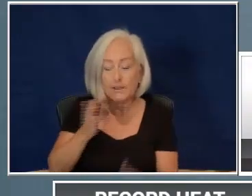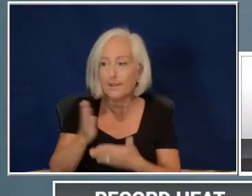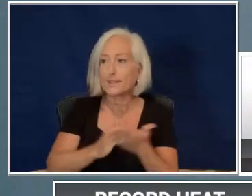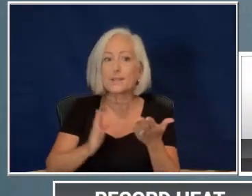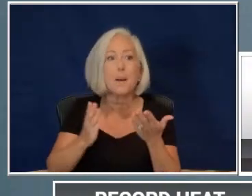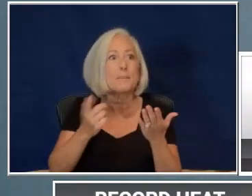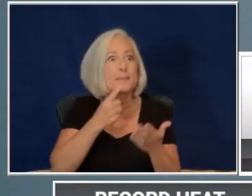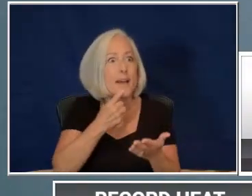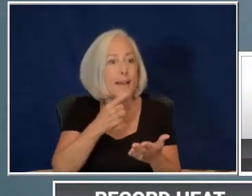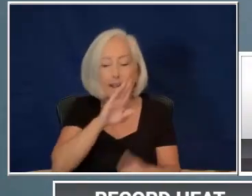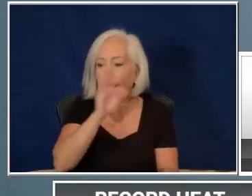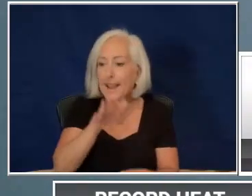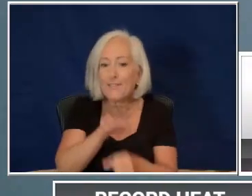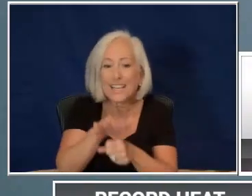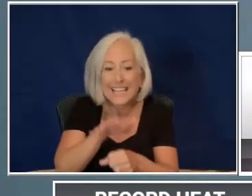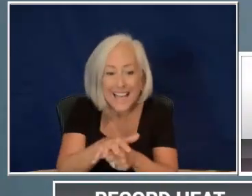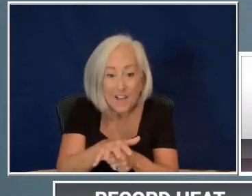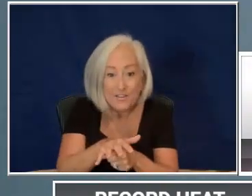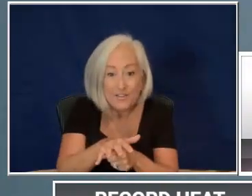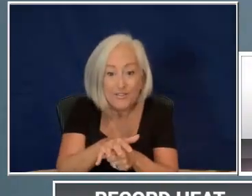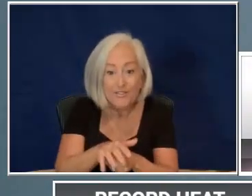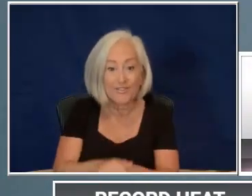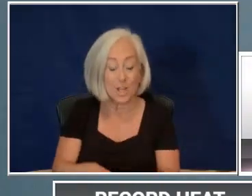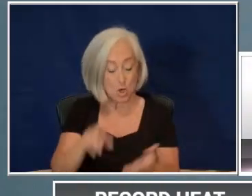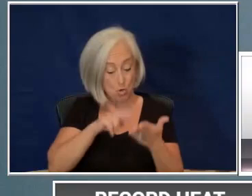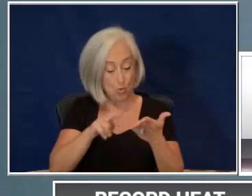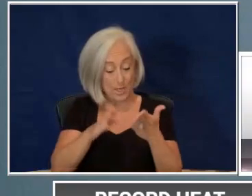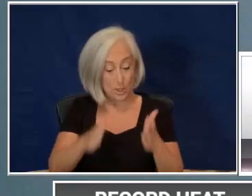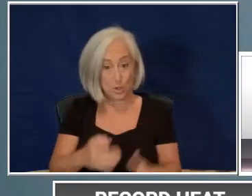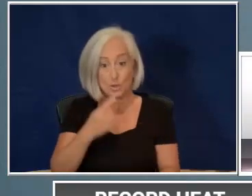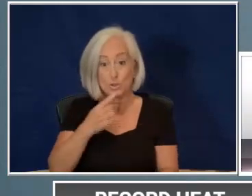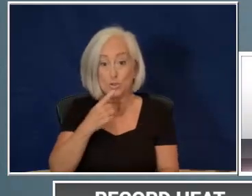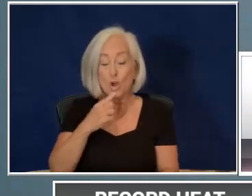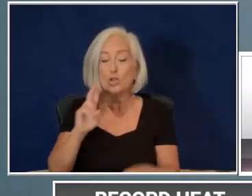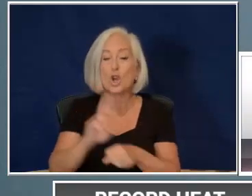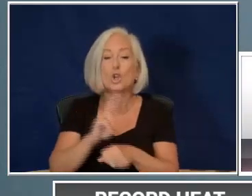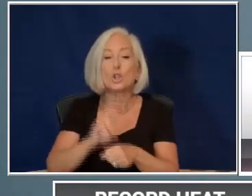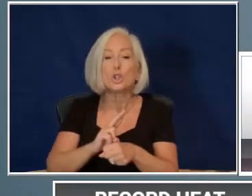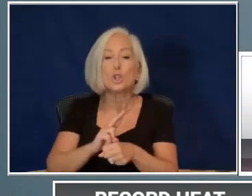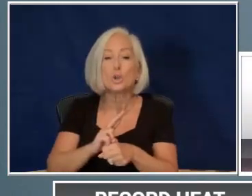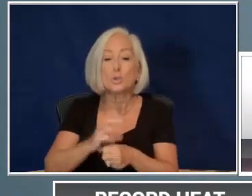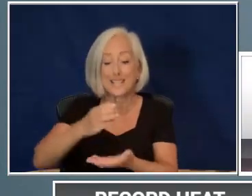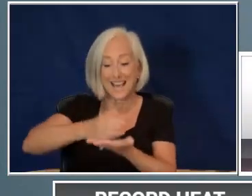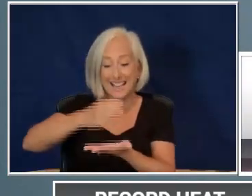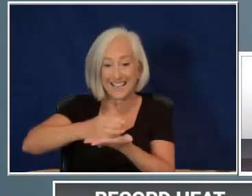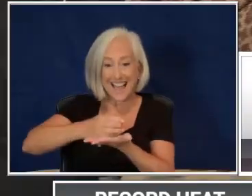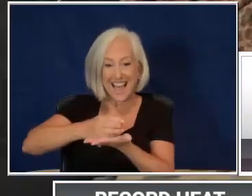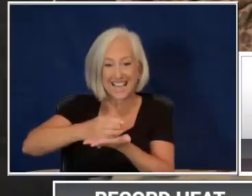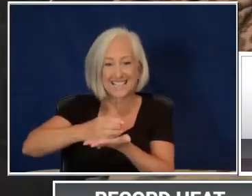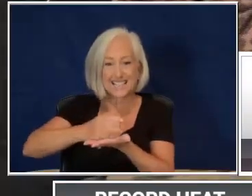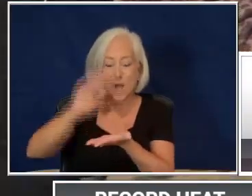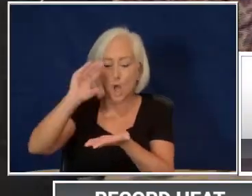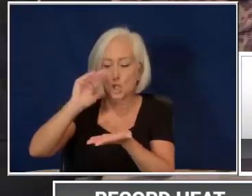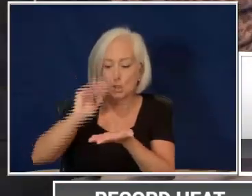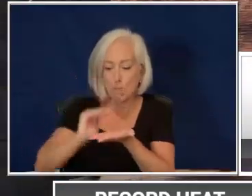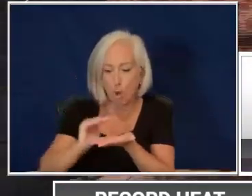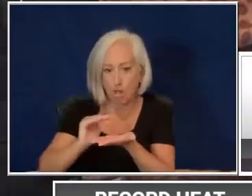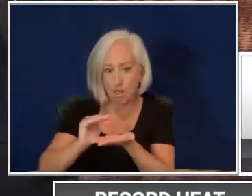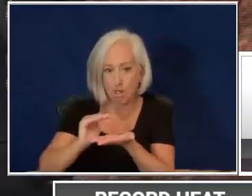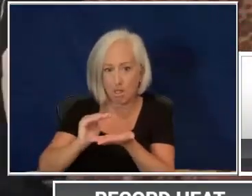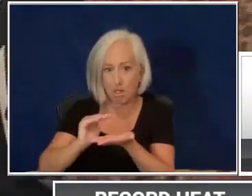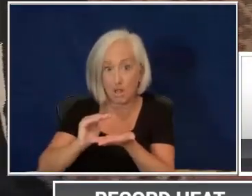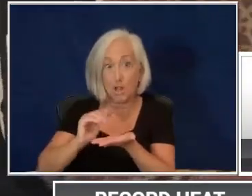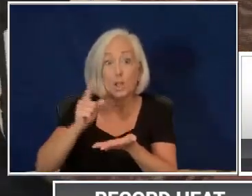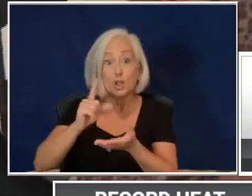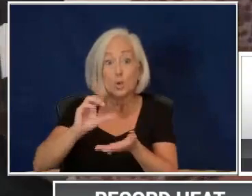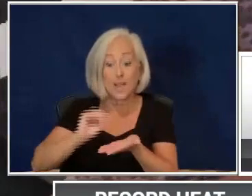Cambridge University say by using a smaller glass, here's the trick, you can fill it all the way up and drink 7% less every time.